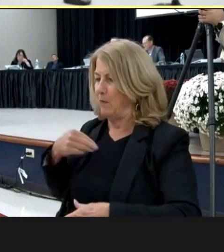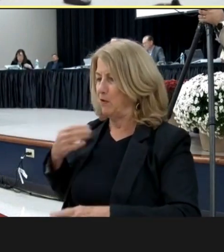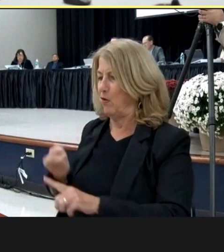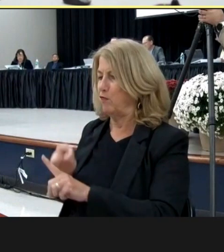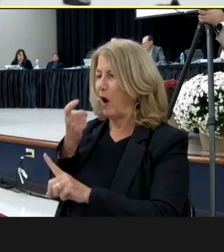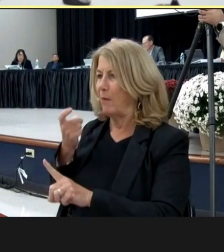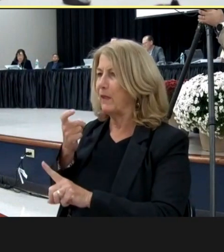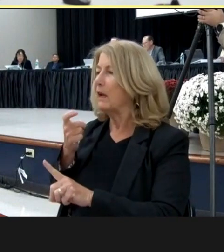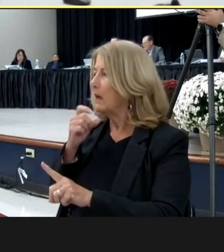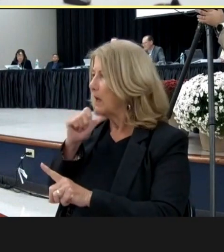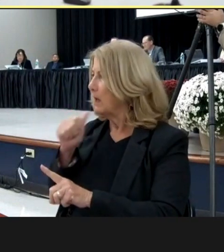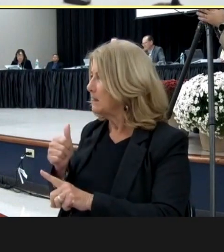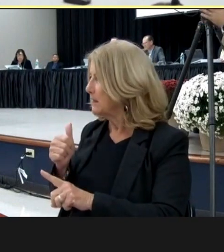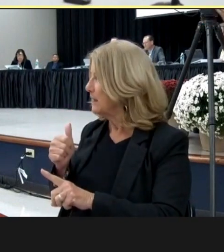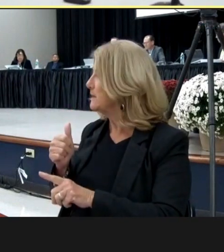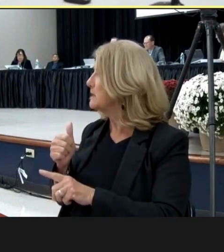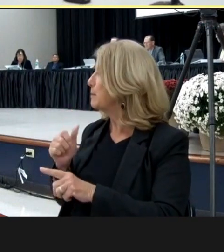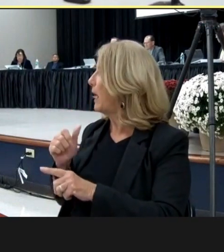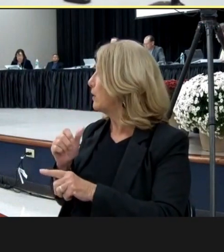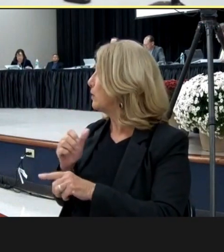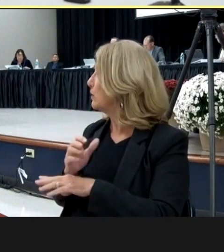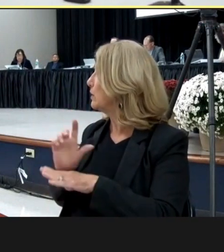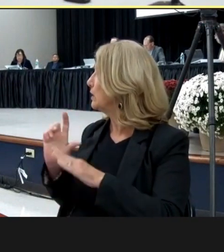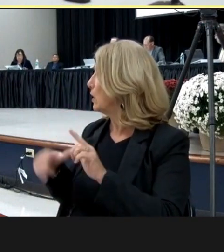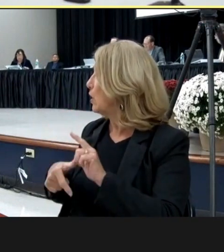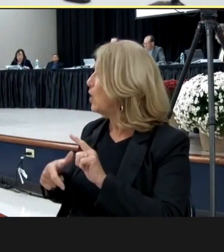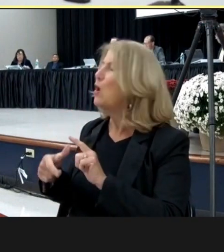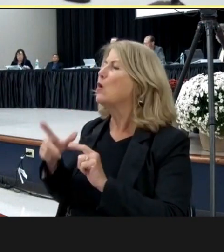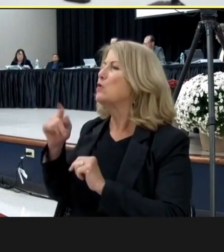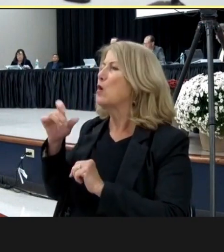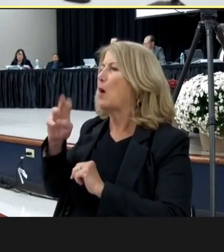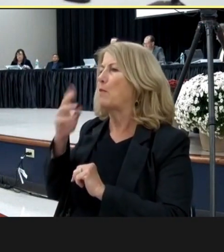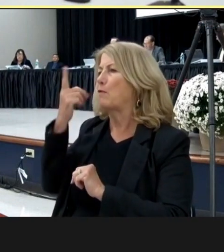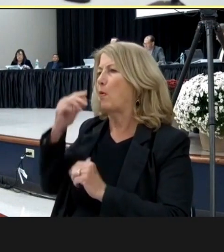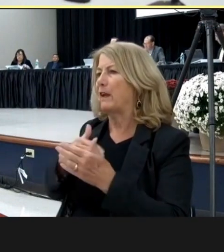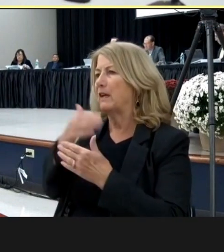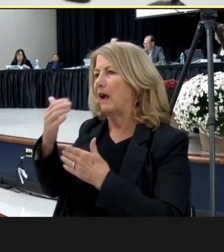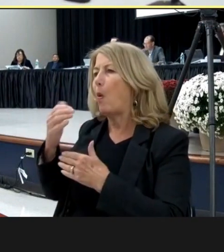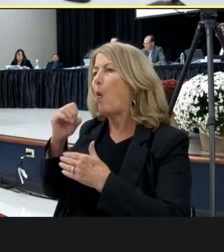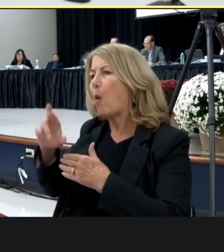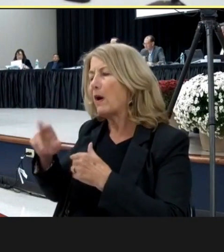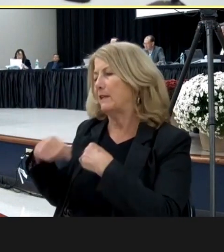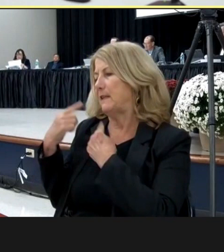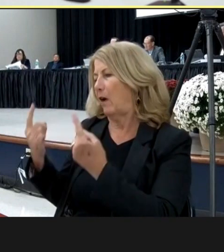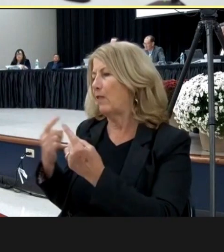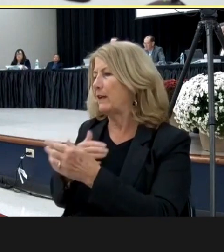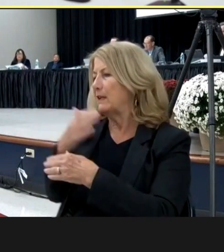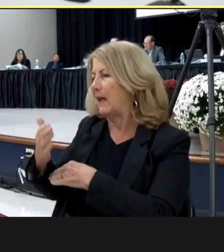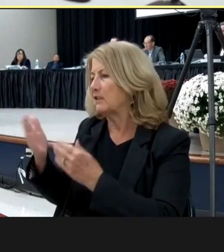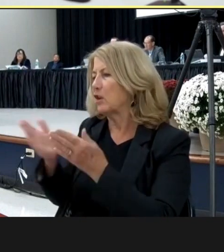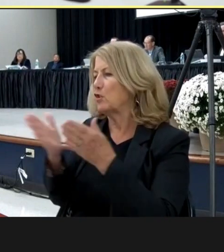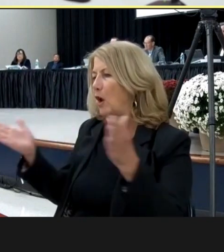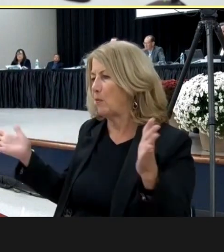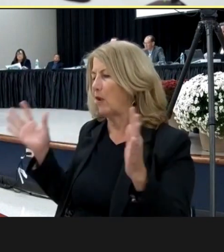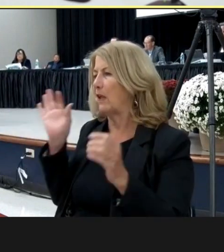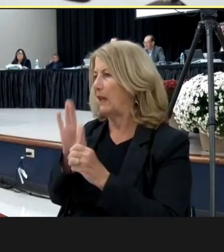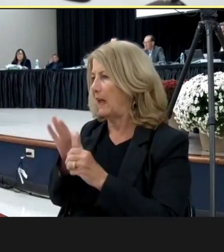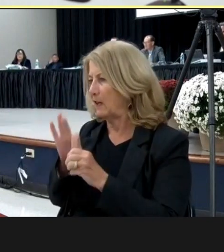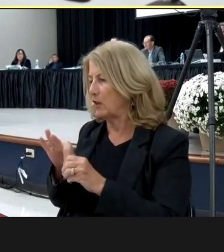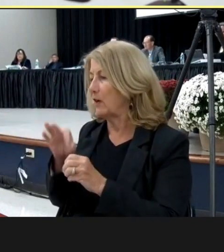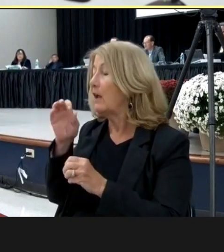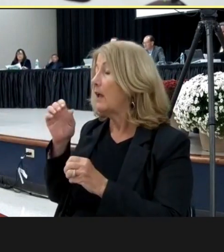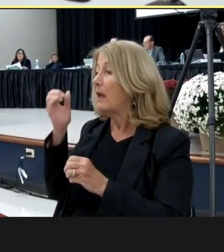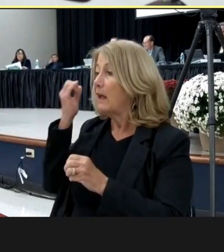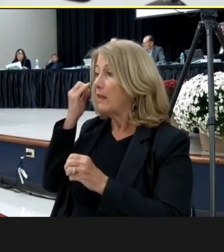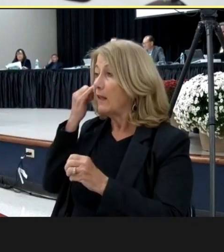or until the next general election. For a resignation to be official, it must be in writing and